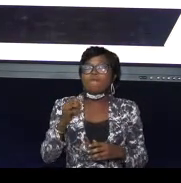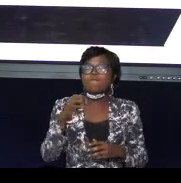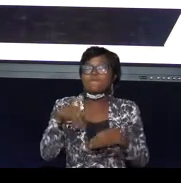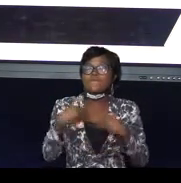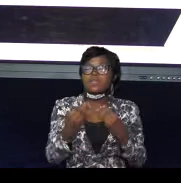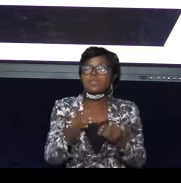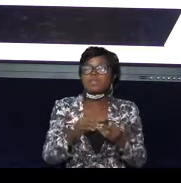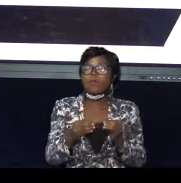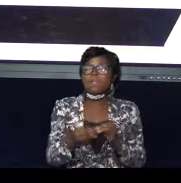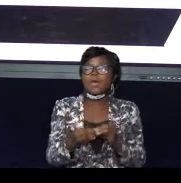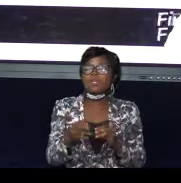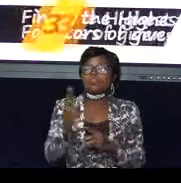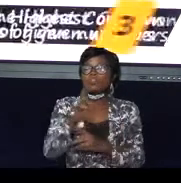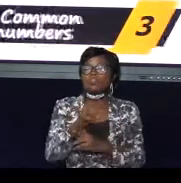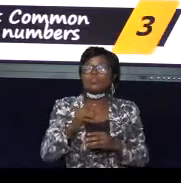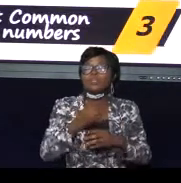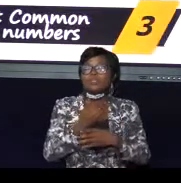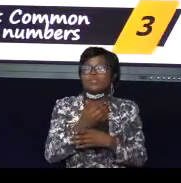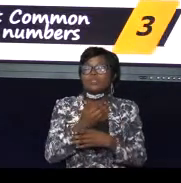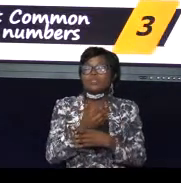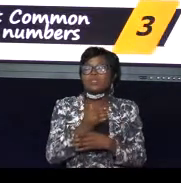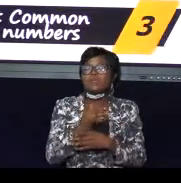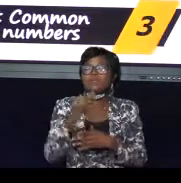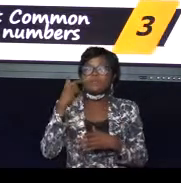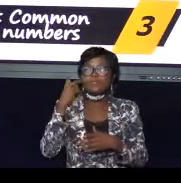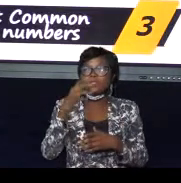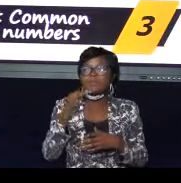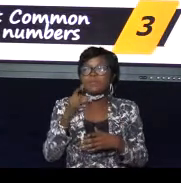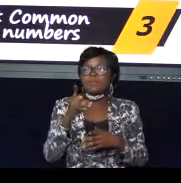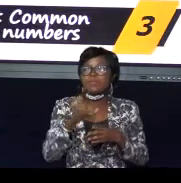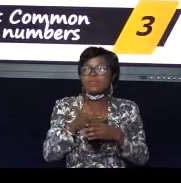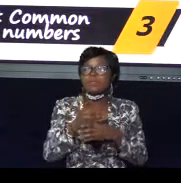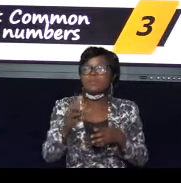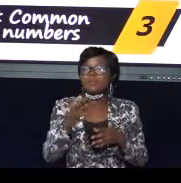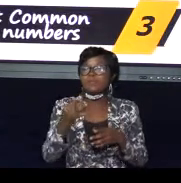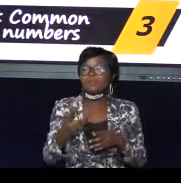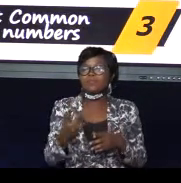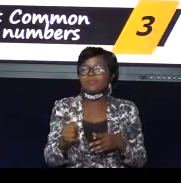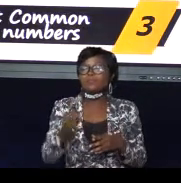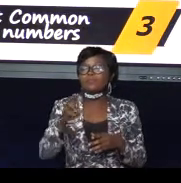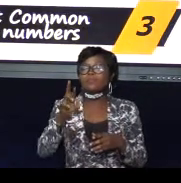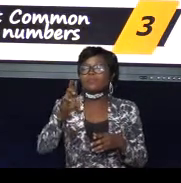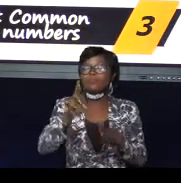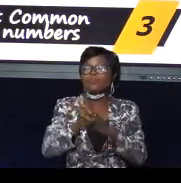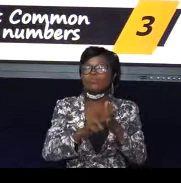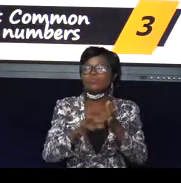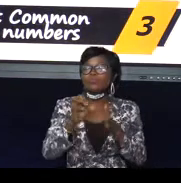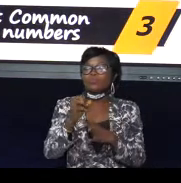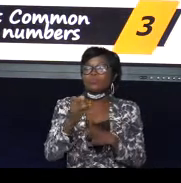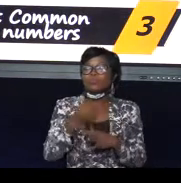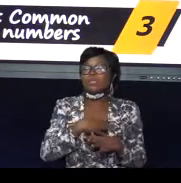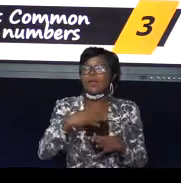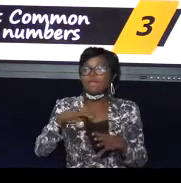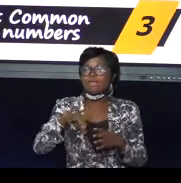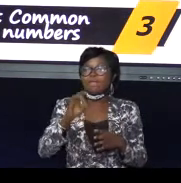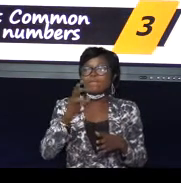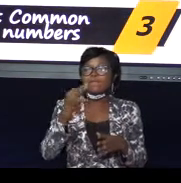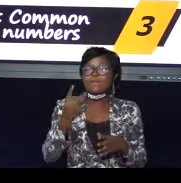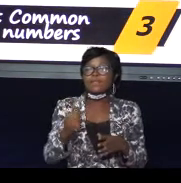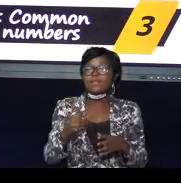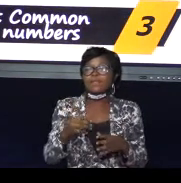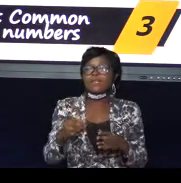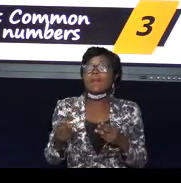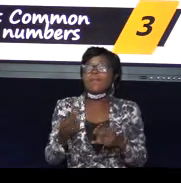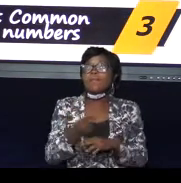2 and 5 are a factor of. You should also be able to find the highest common factor of some given number. So you should be able to do these